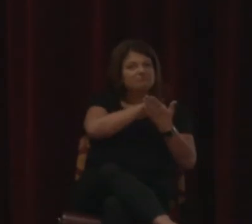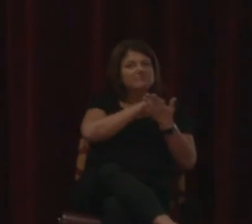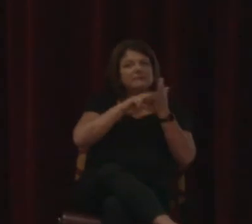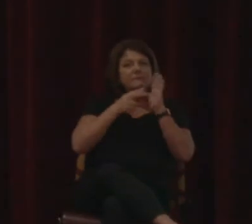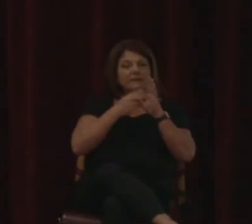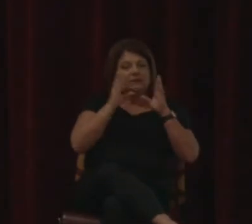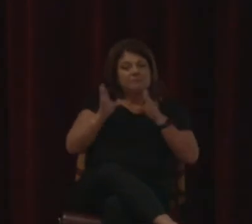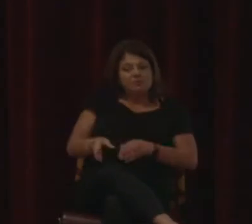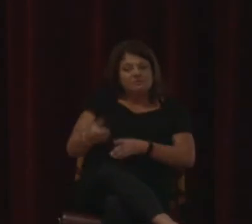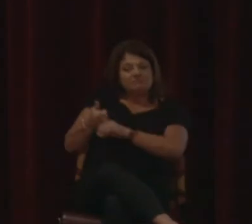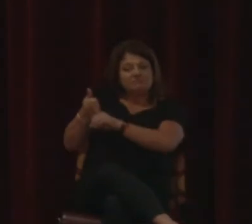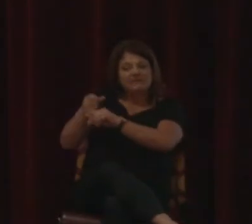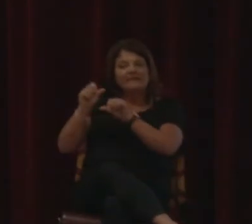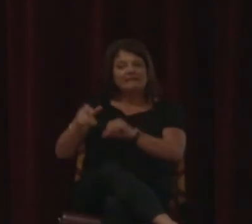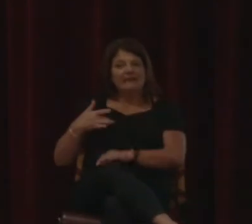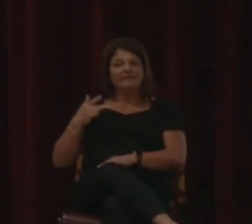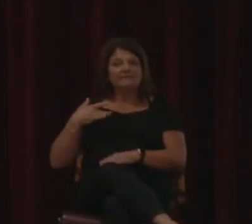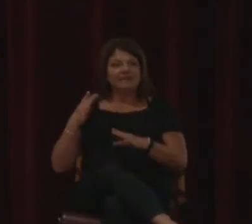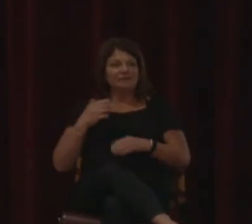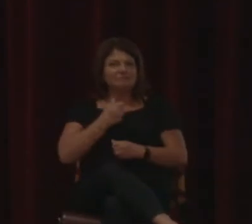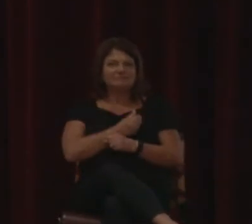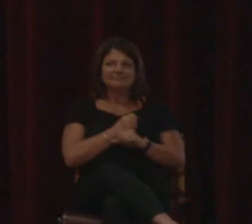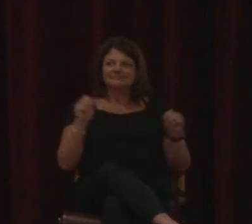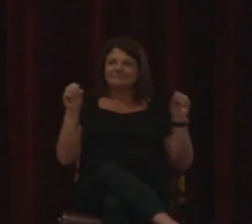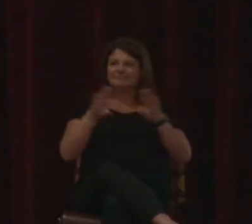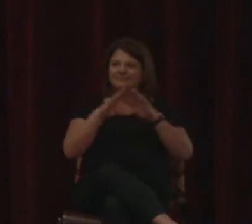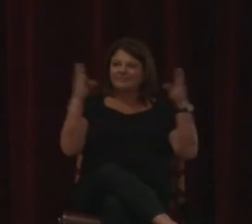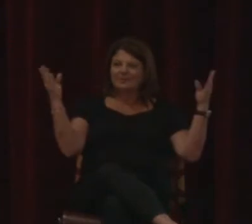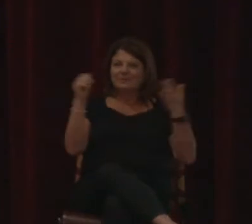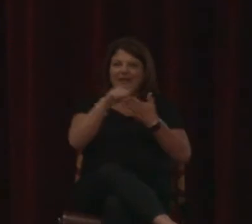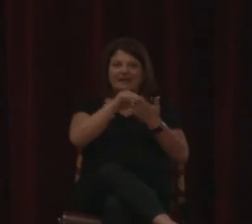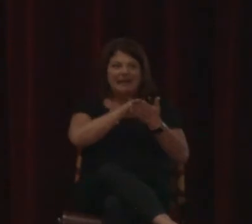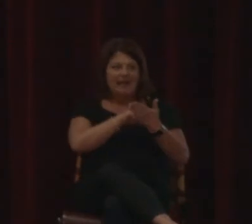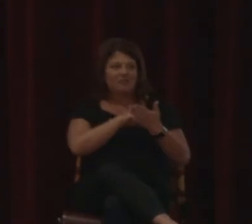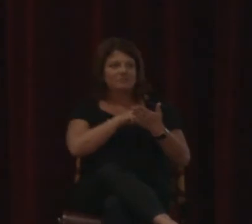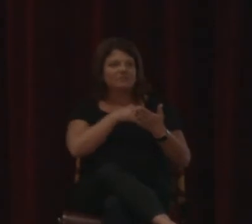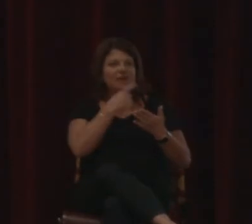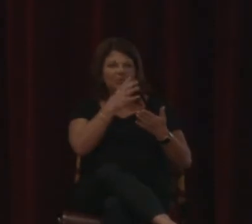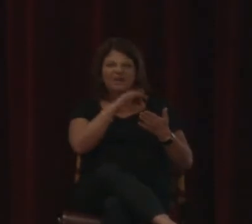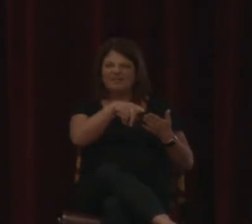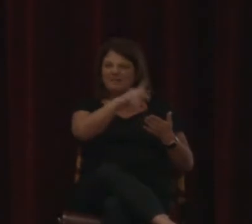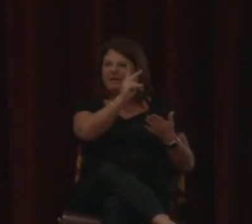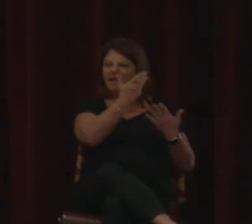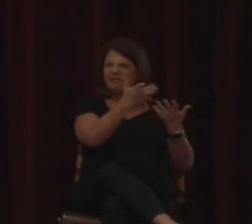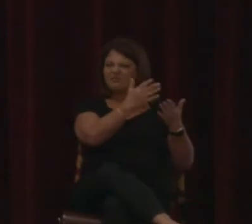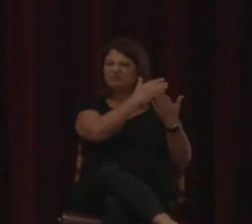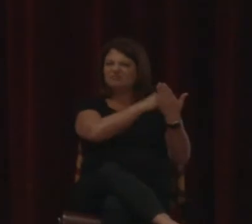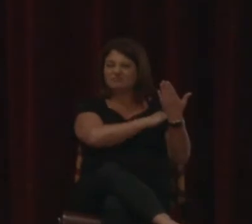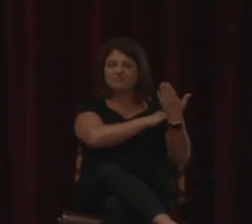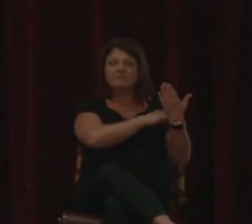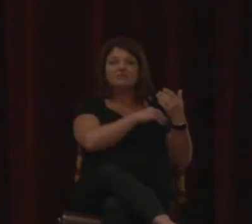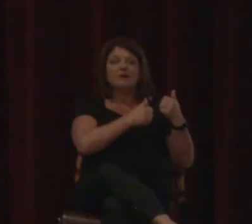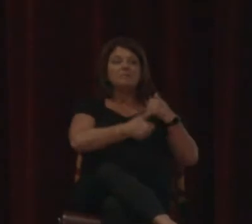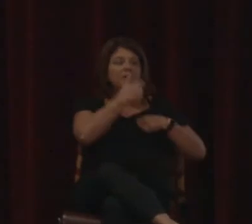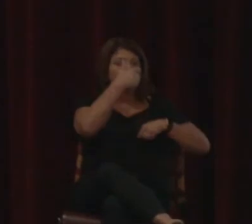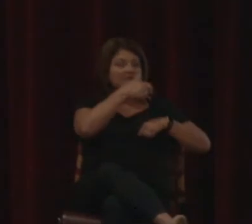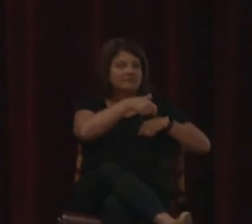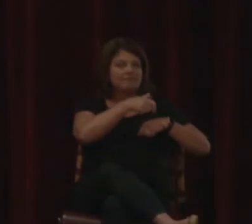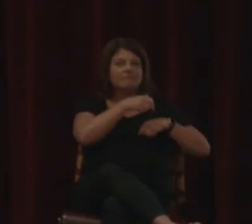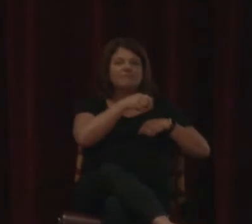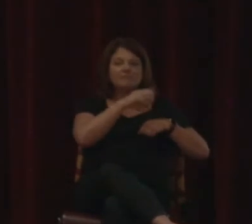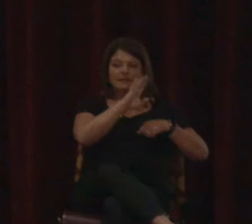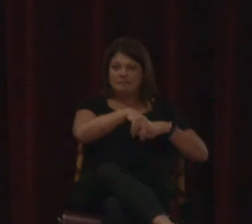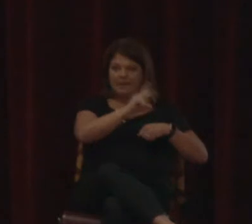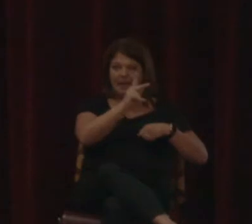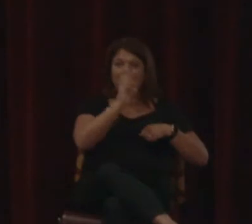safe opening an account at one of the banks that are listed. So generally the bank is listed on the Bank On website.